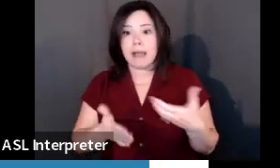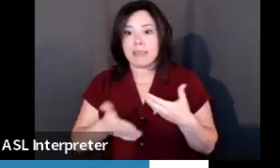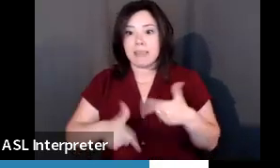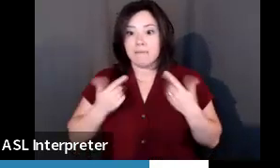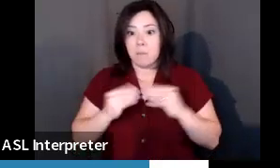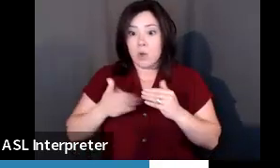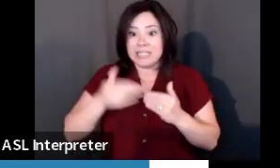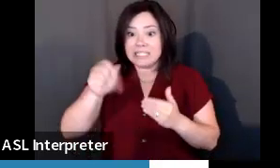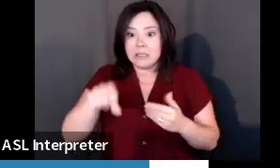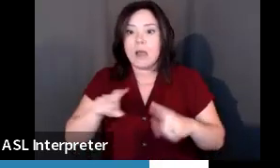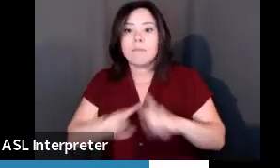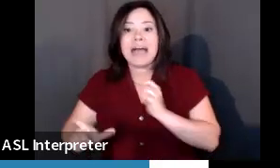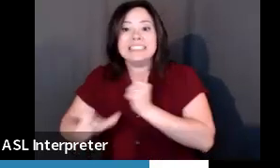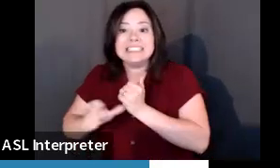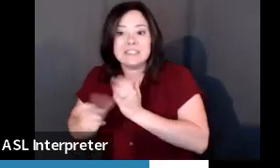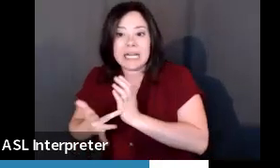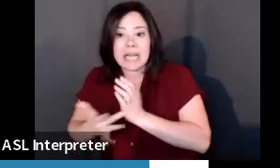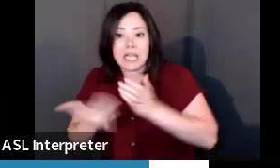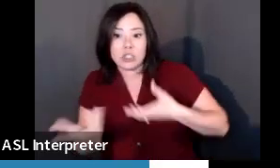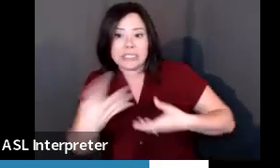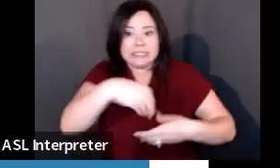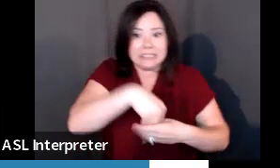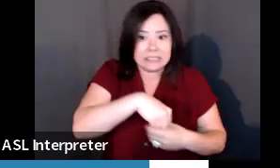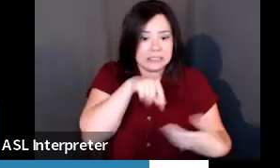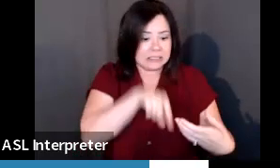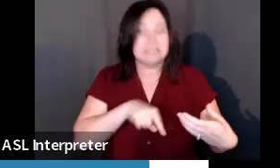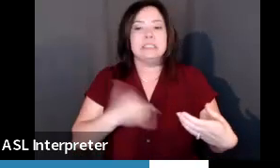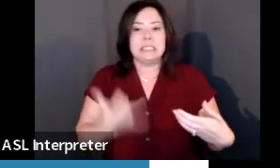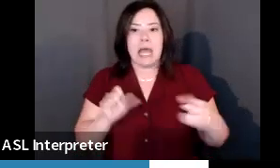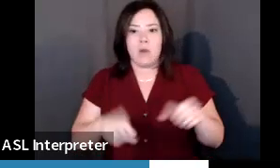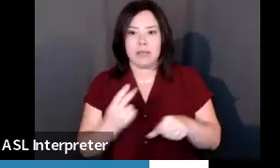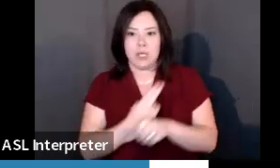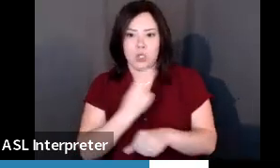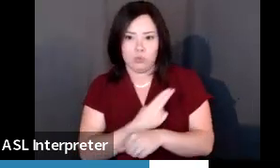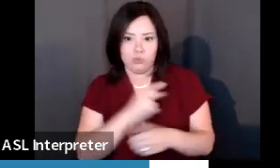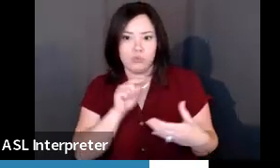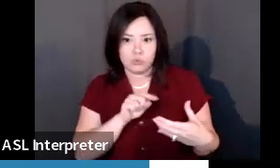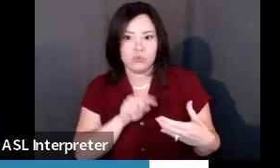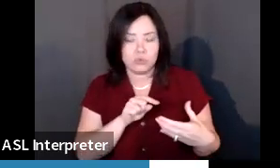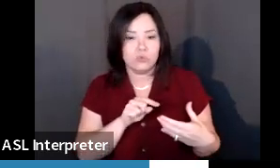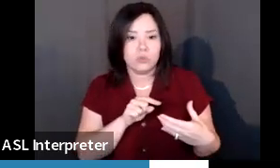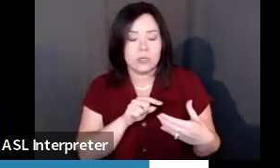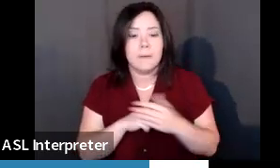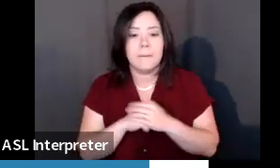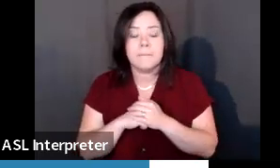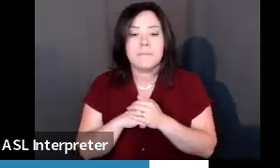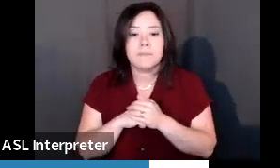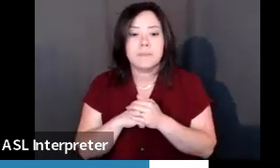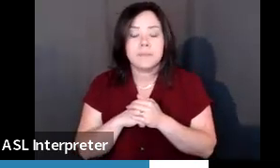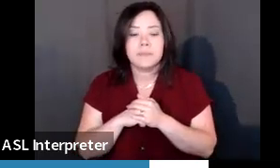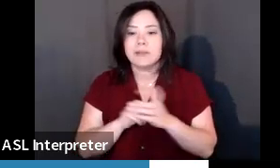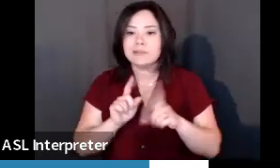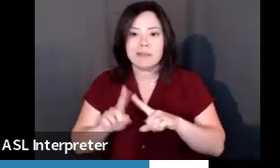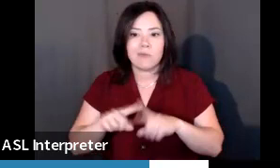the assistive technology piece are the accessibility features that come built into the phone, and then the various apps